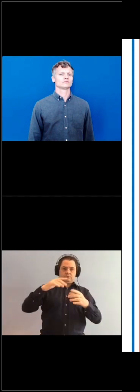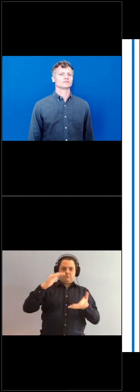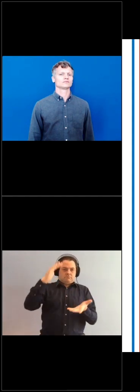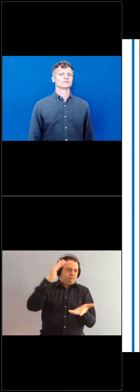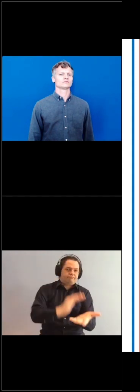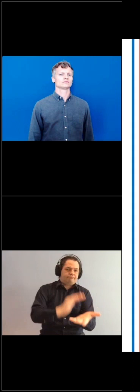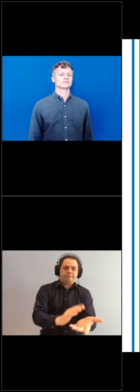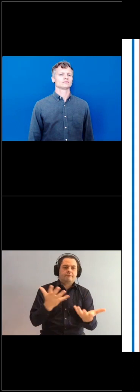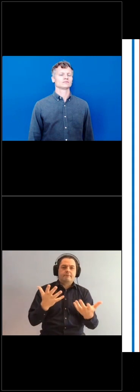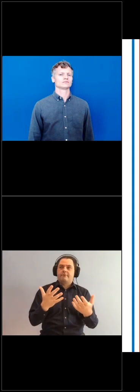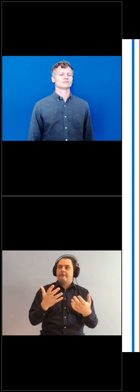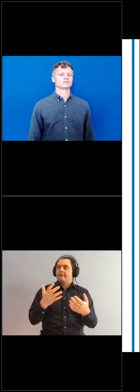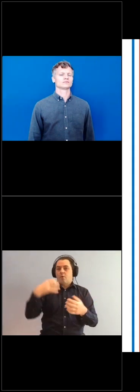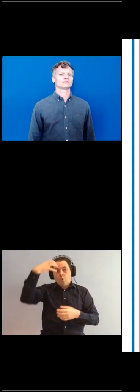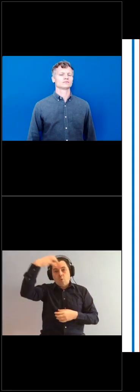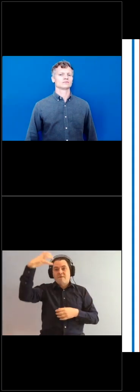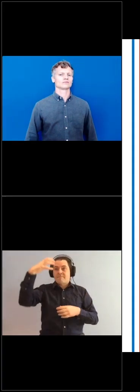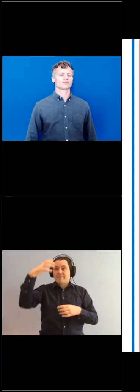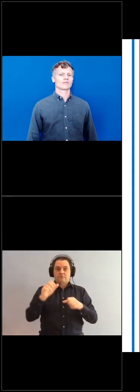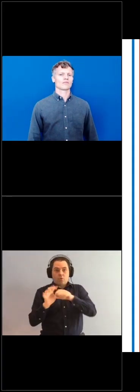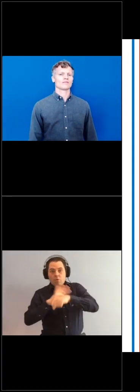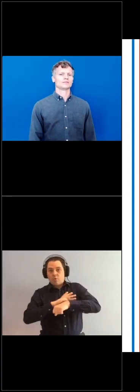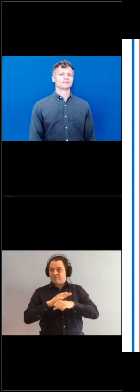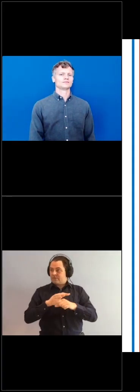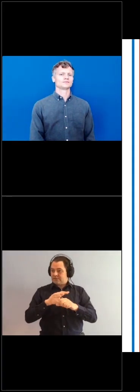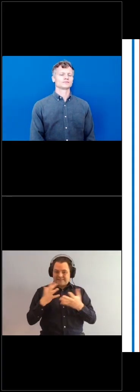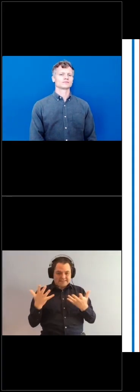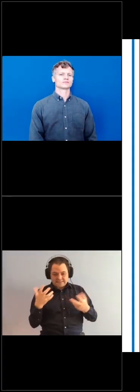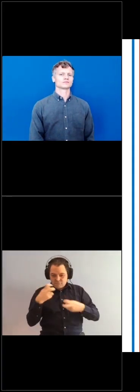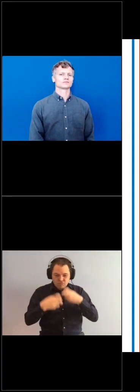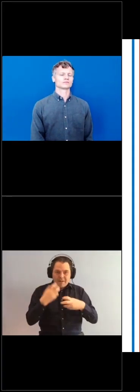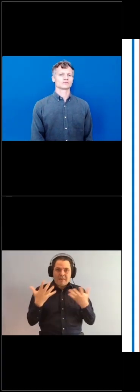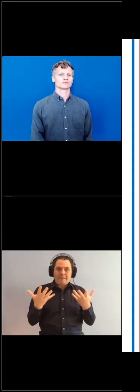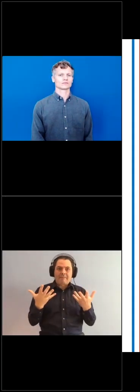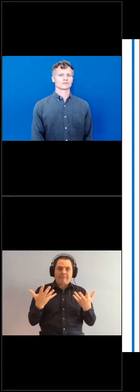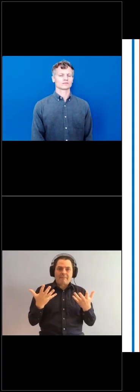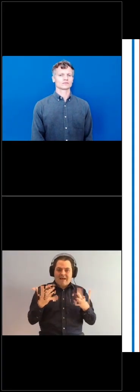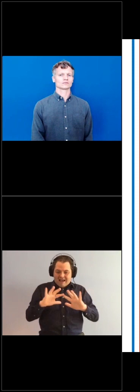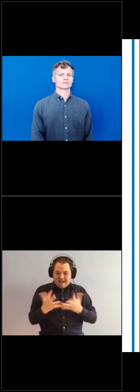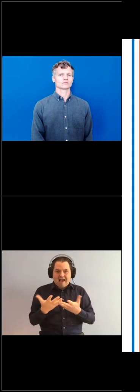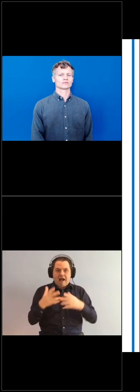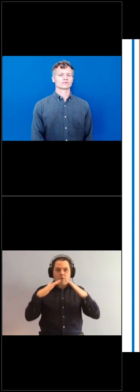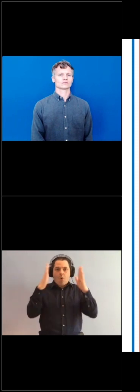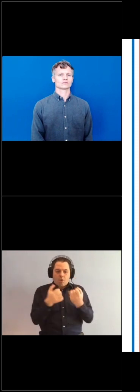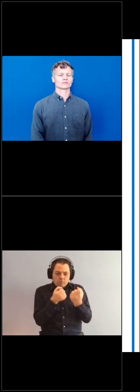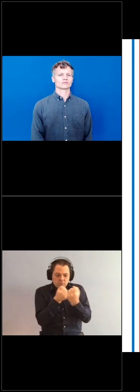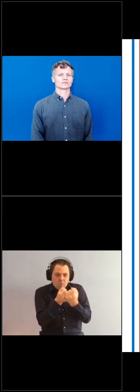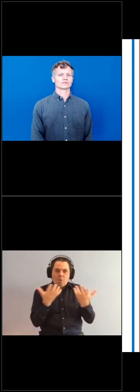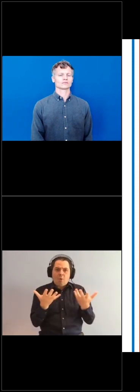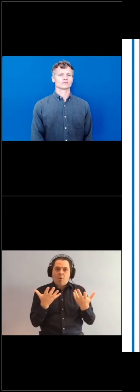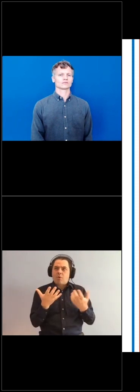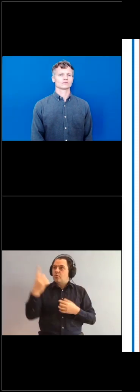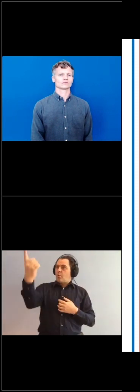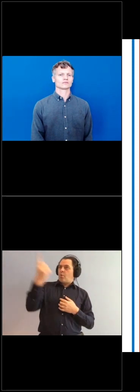well of social support systems, such as the collapse of home-based assistance due to public